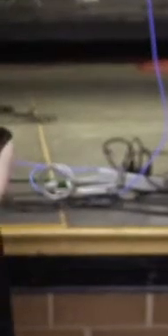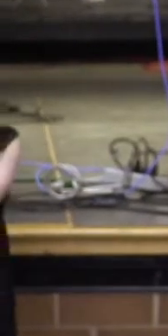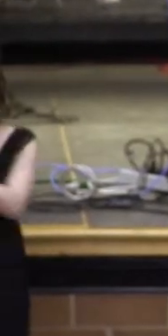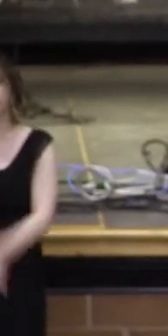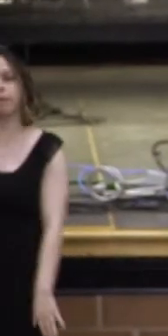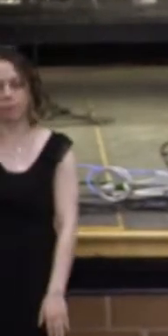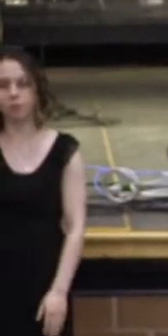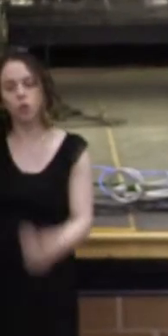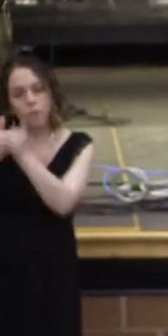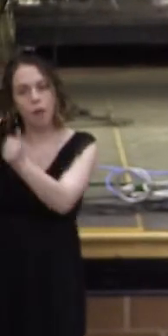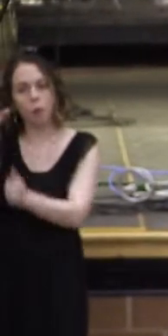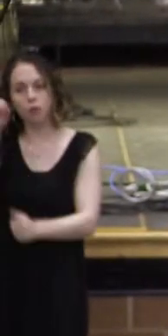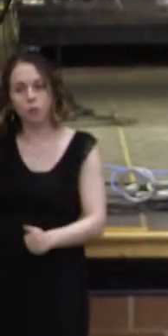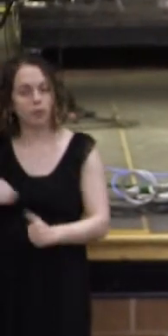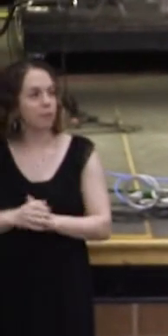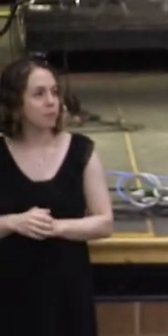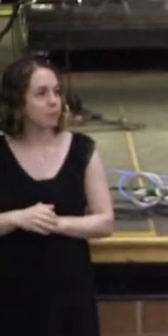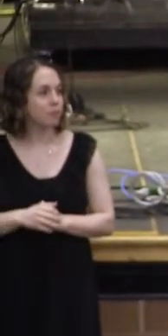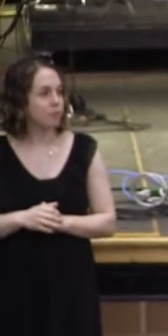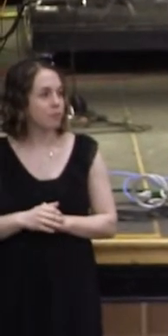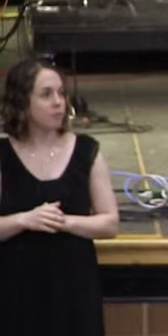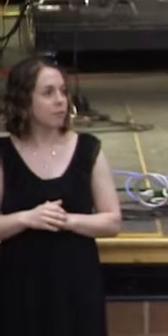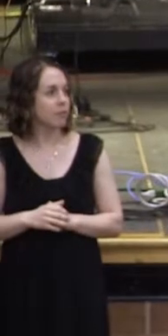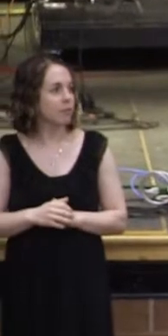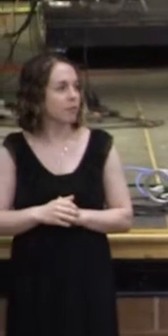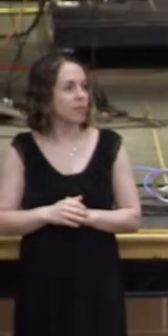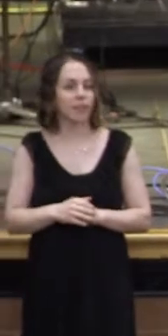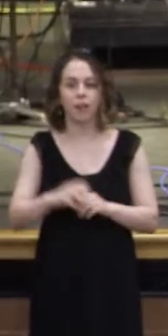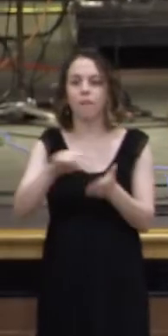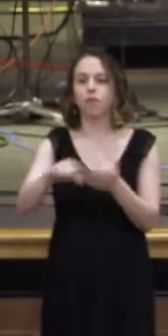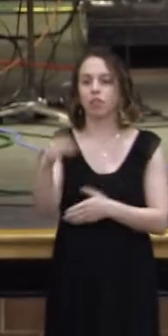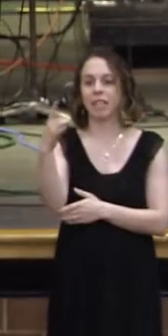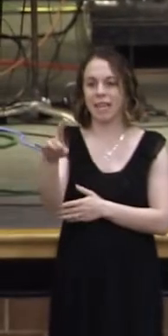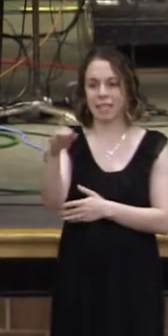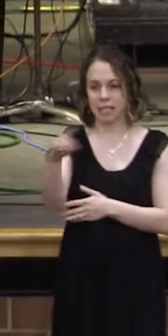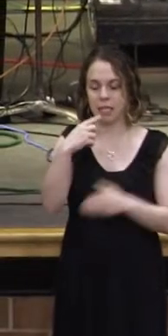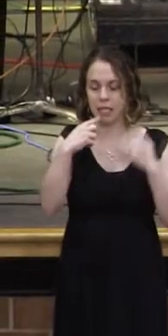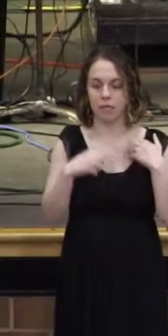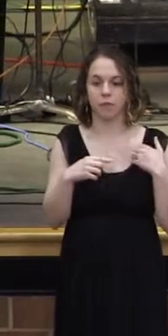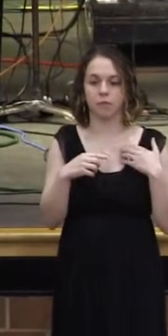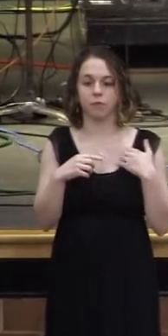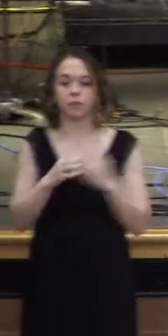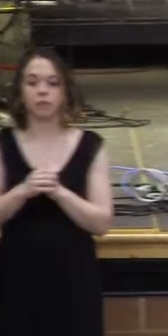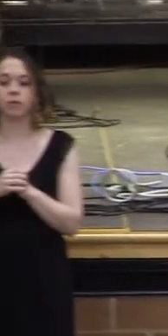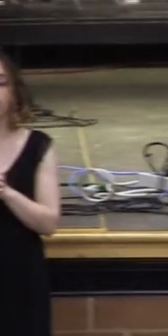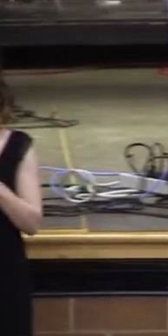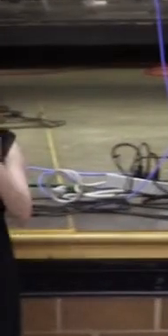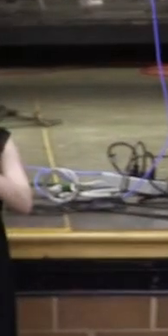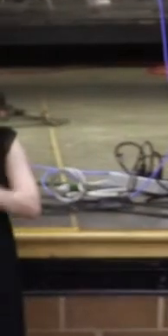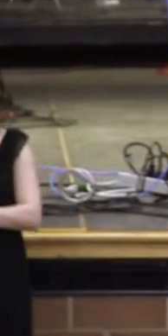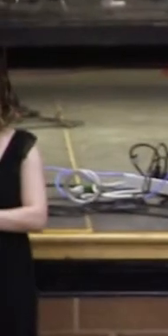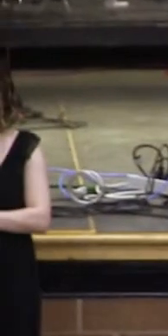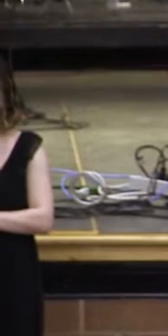something I couldn't do that if I tried Verse 18 it says and to the angel of the Church